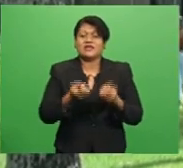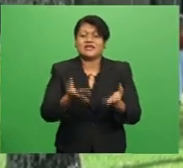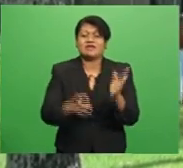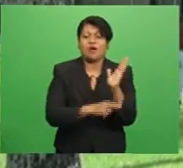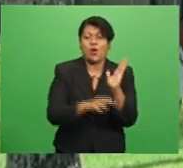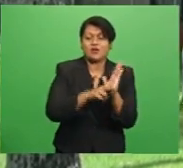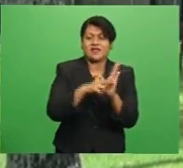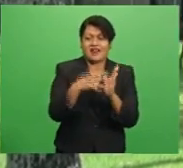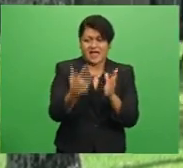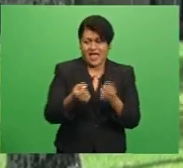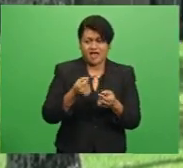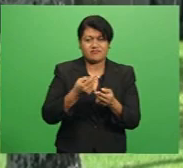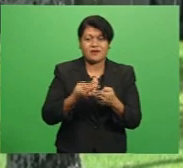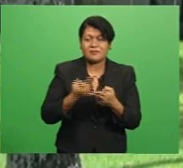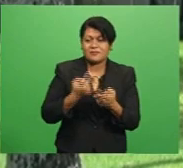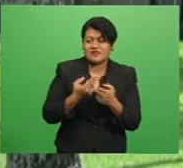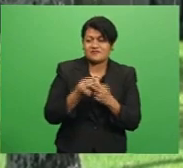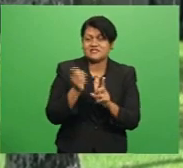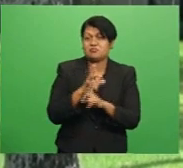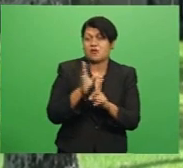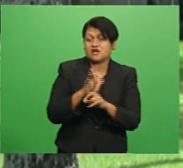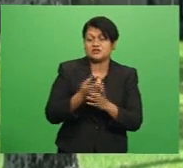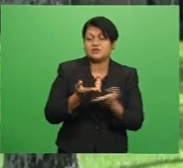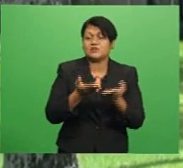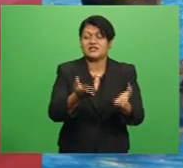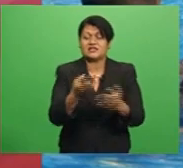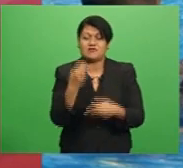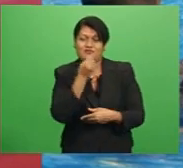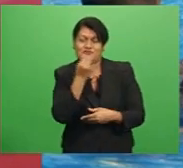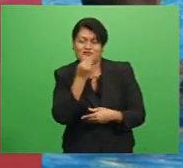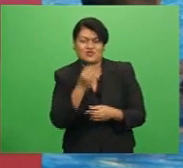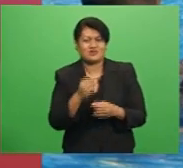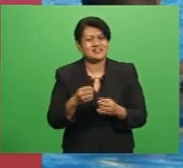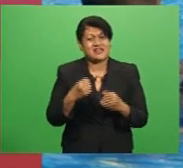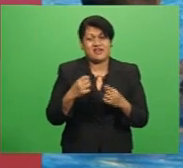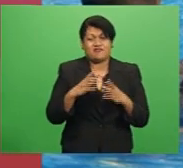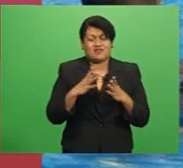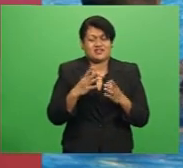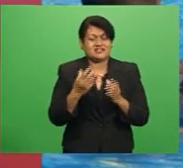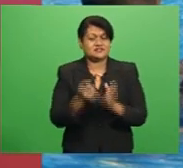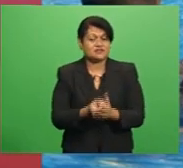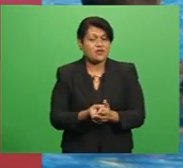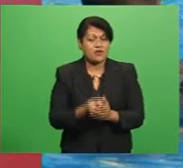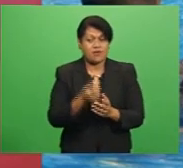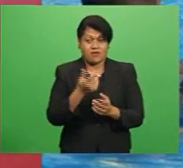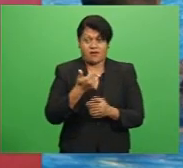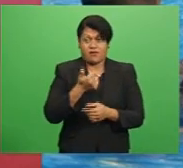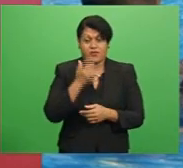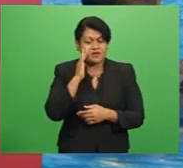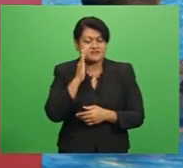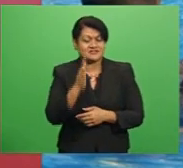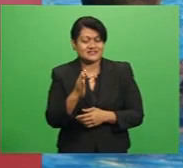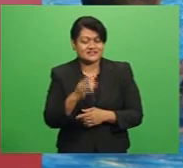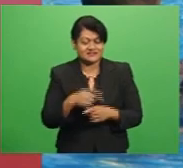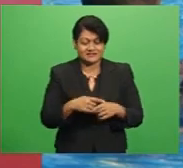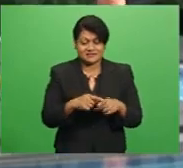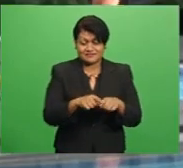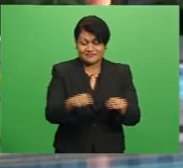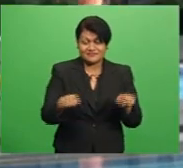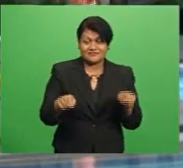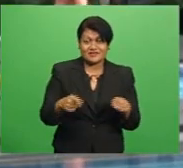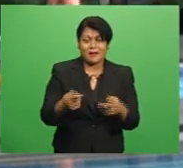happy hour specials, kids eat free, and even meal package options. And this has allowed a lot of the resorts to bring back more